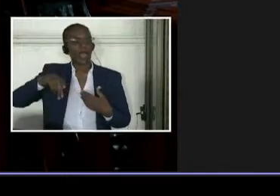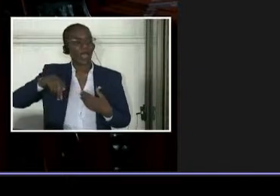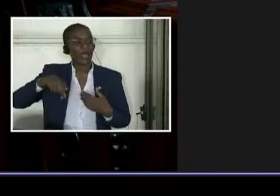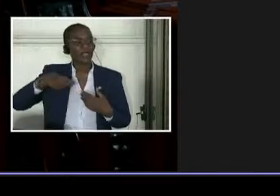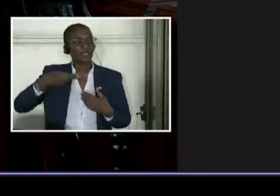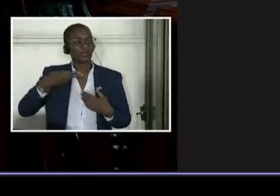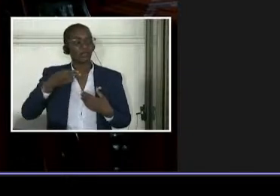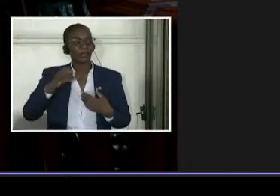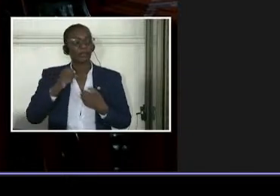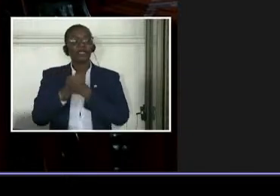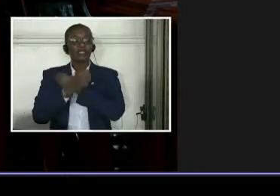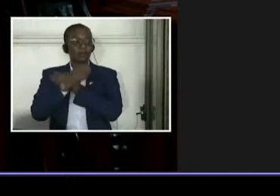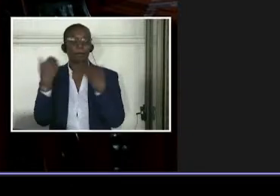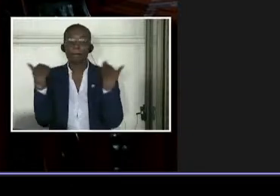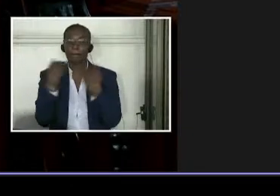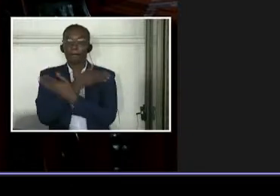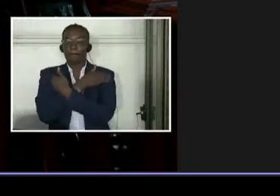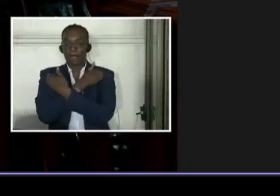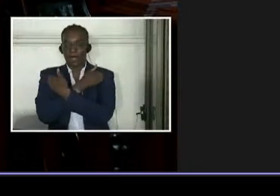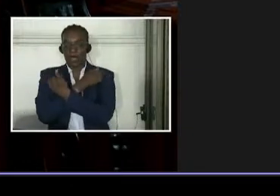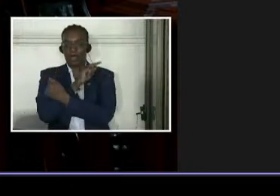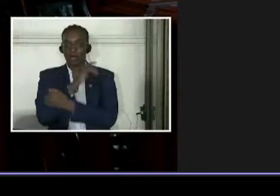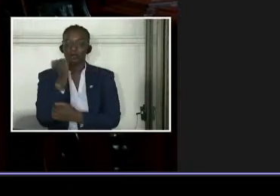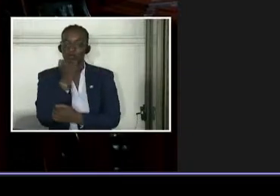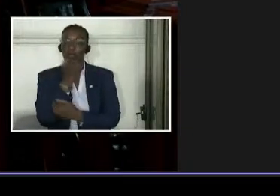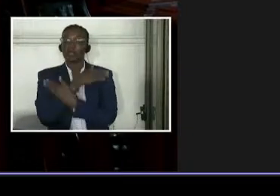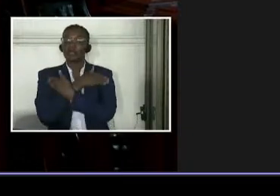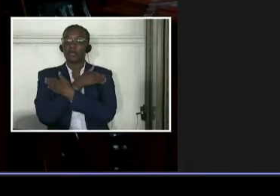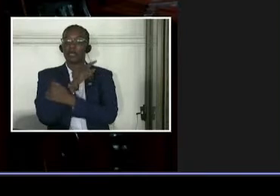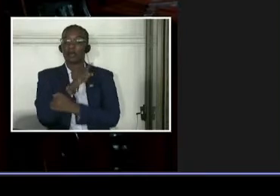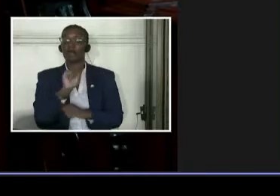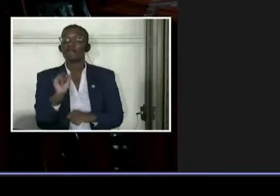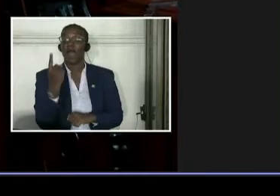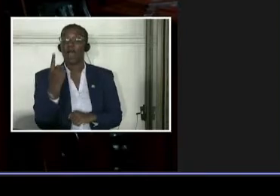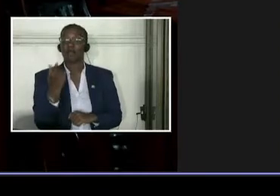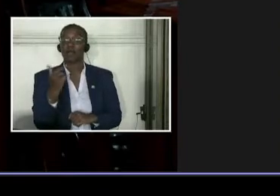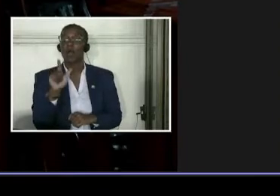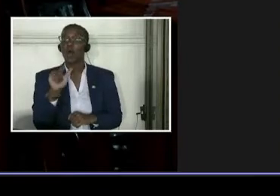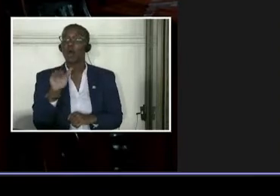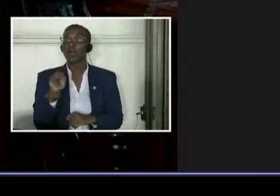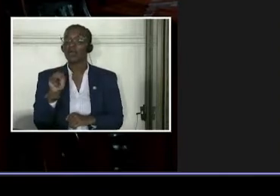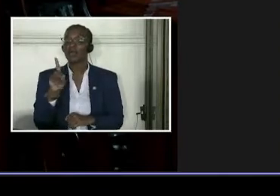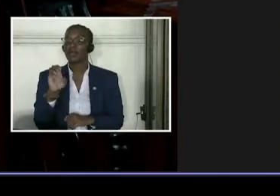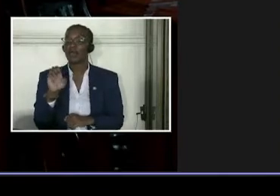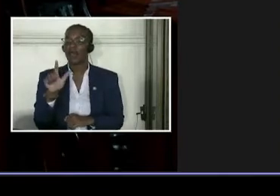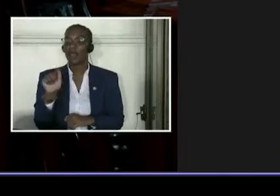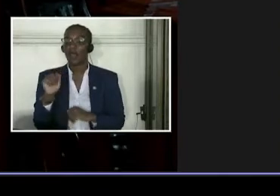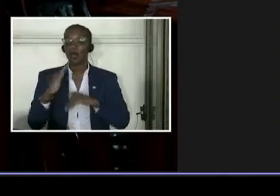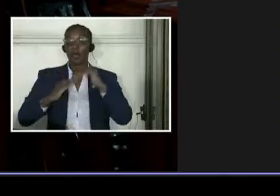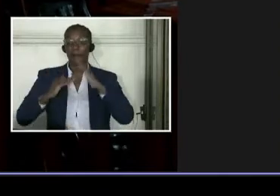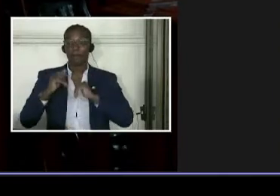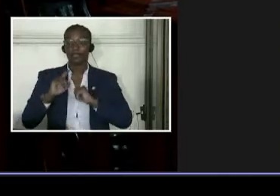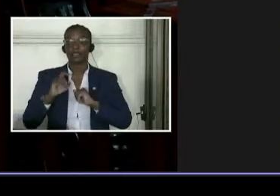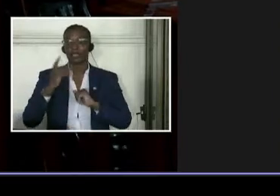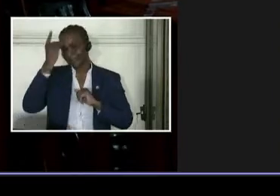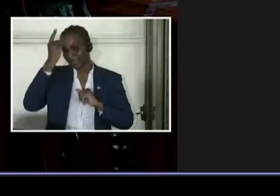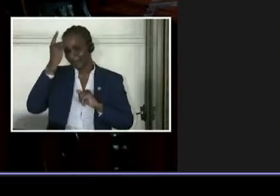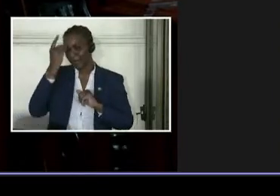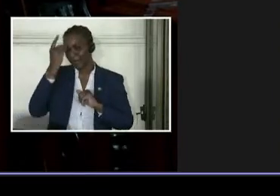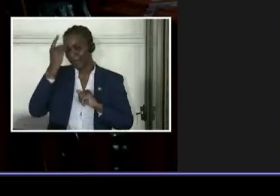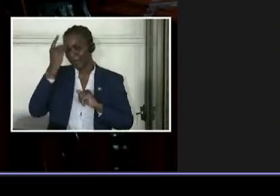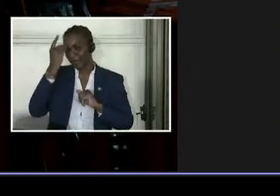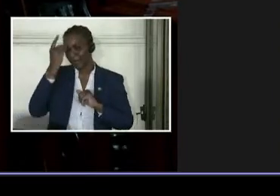be moving people from that that Lindela, which is one of the first Olindela that were constructed in Ethekwini.